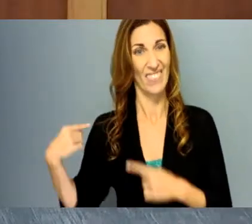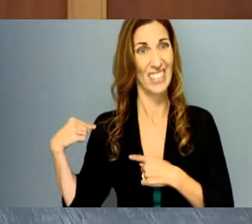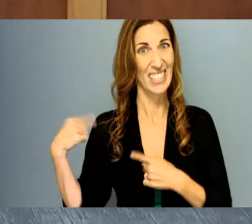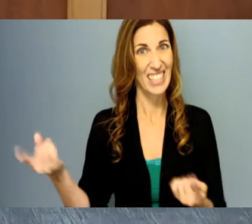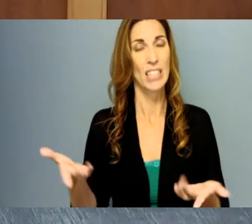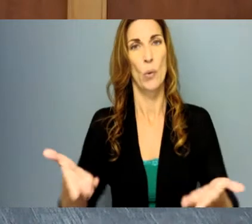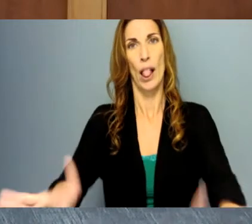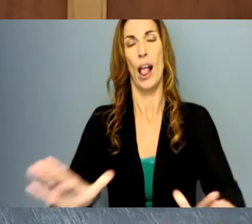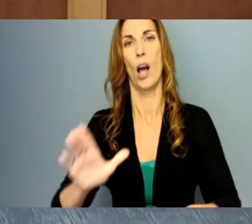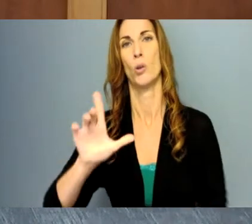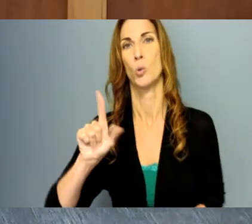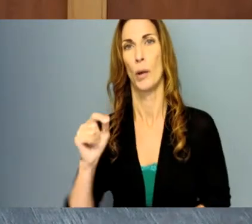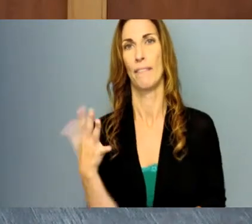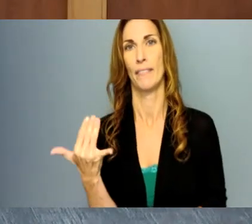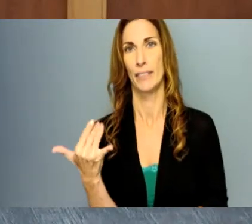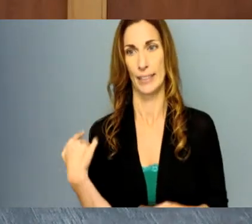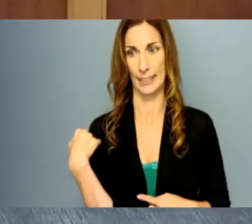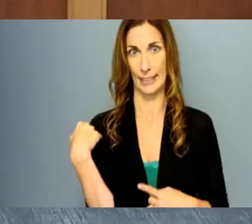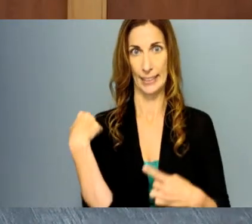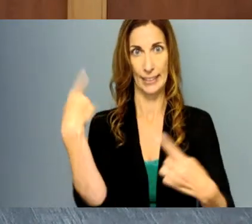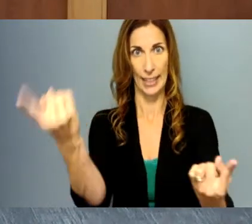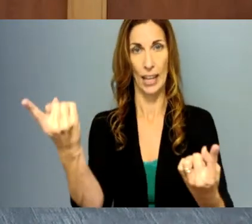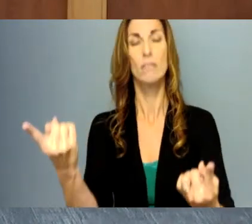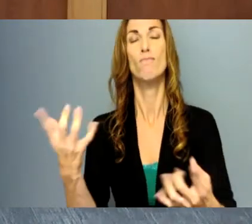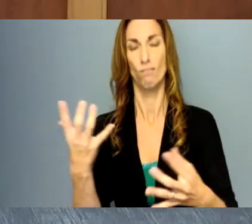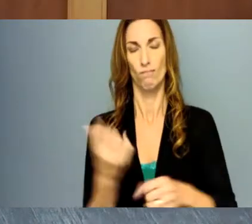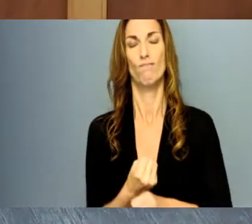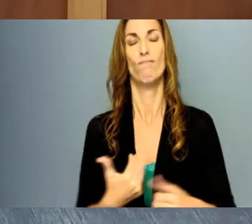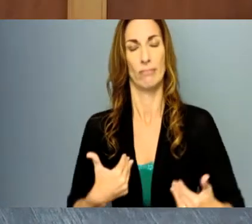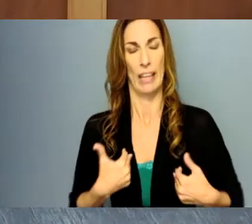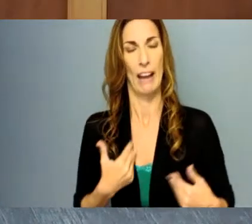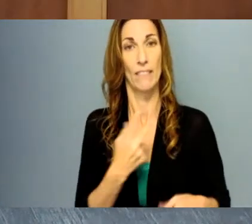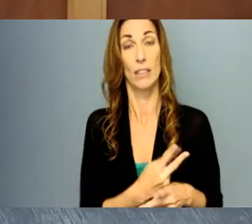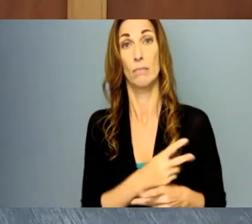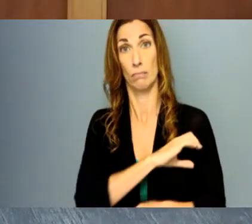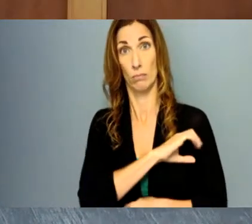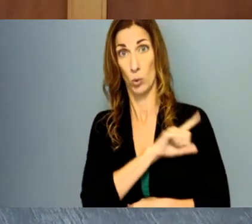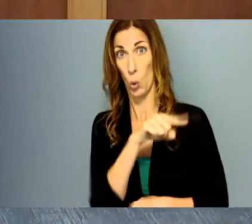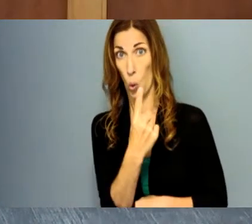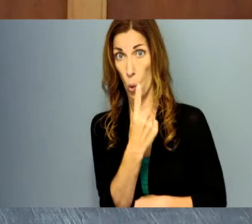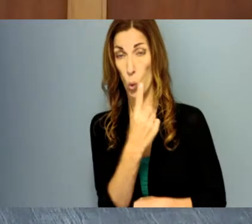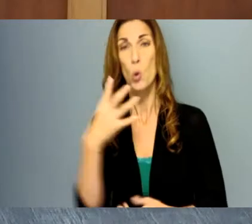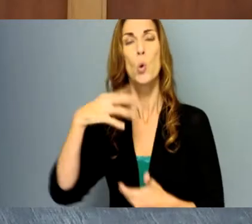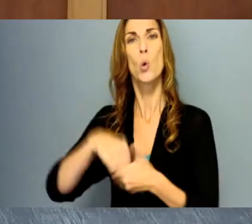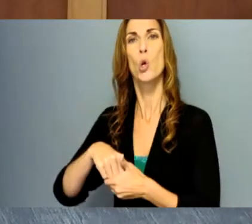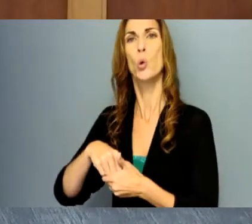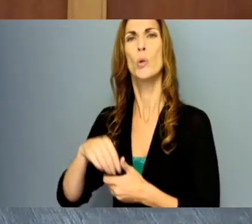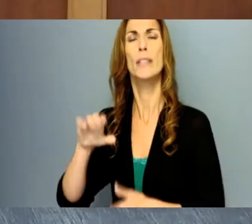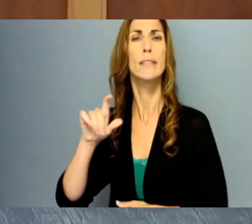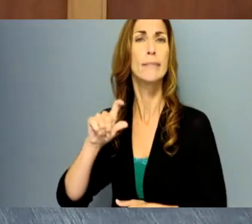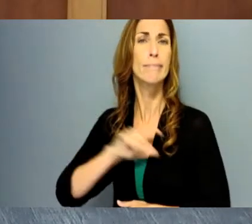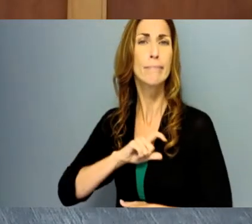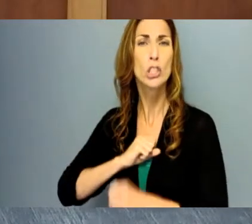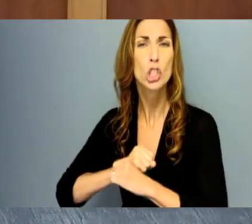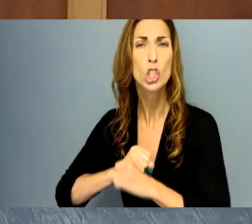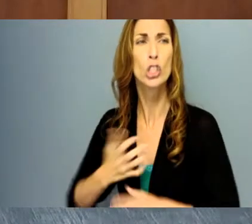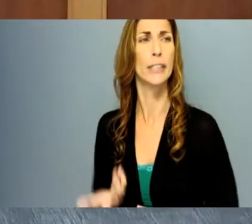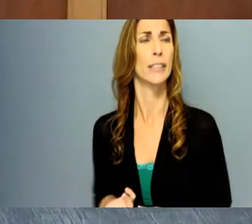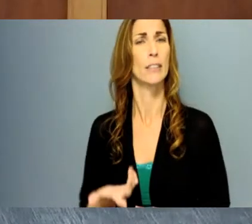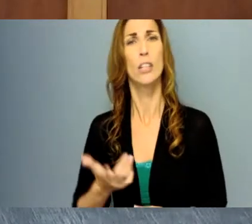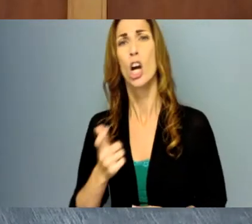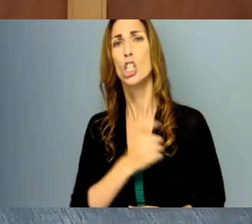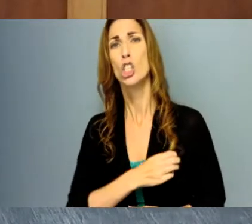allowable in 2015. Just law enforcement alone, including Bucks County Security, the Sheriff's